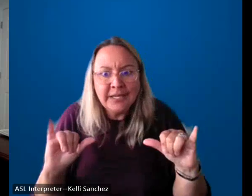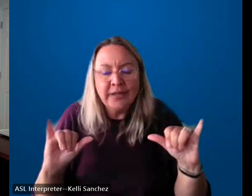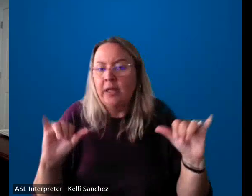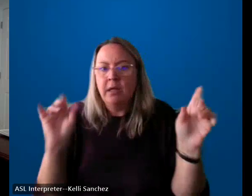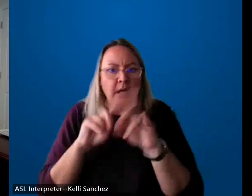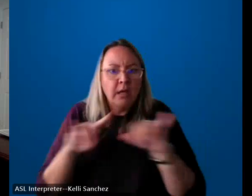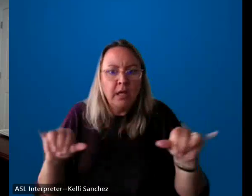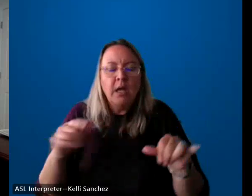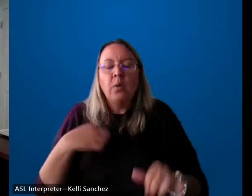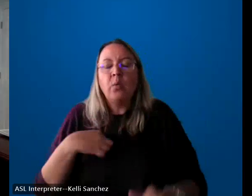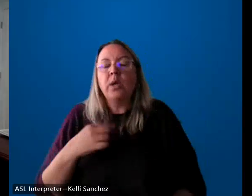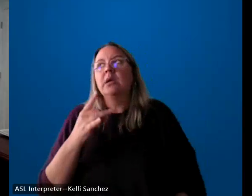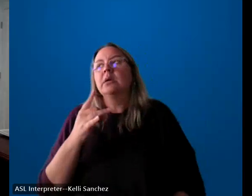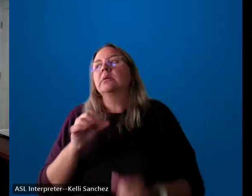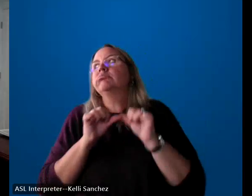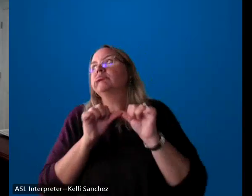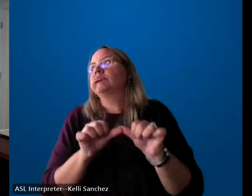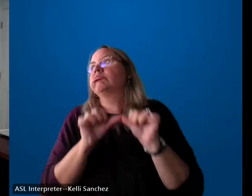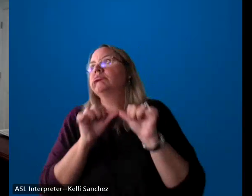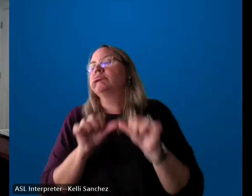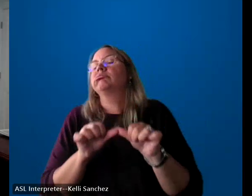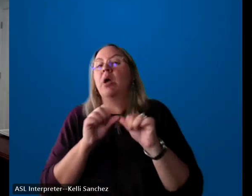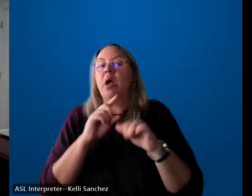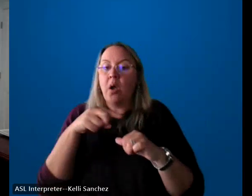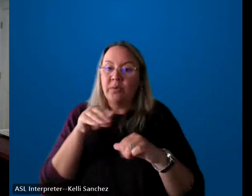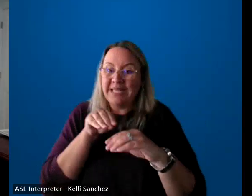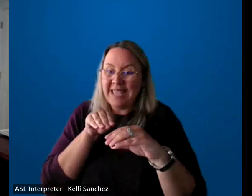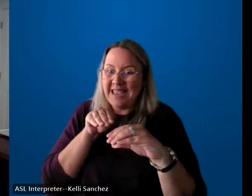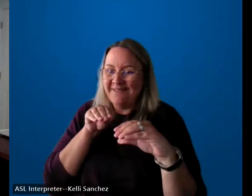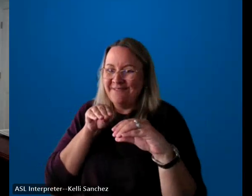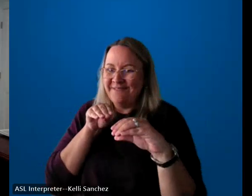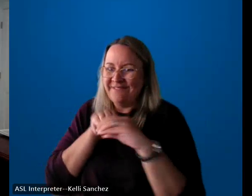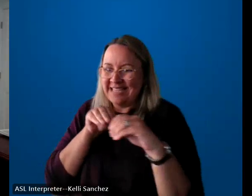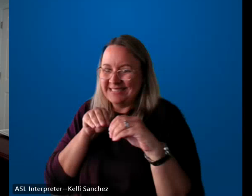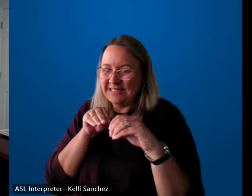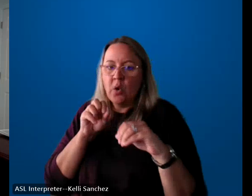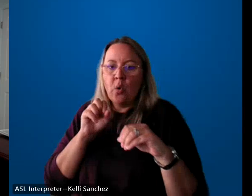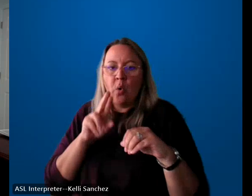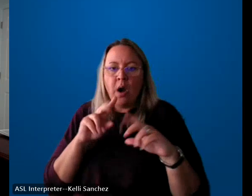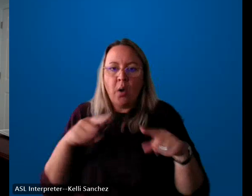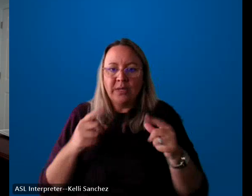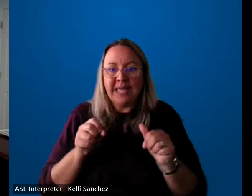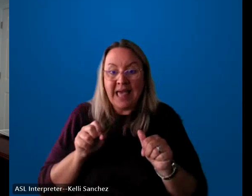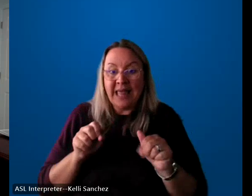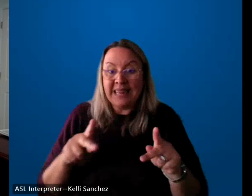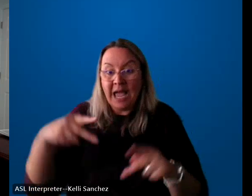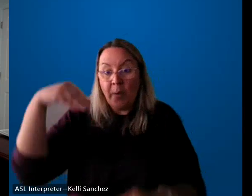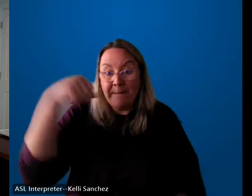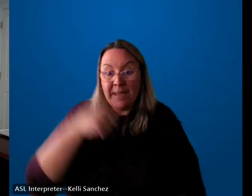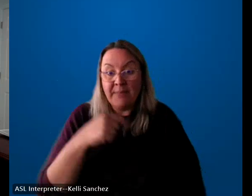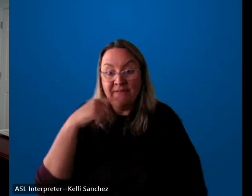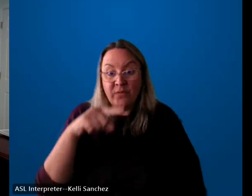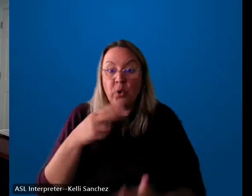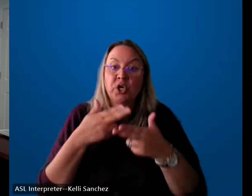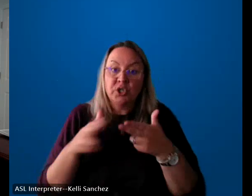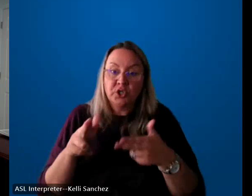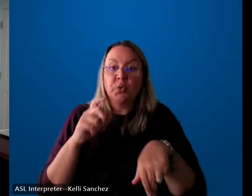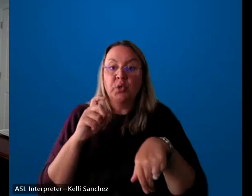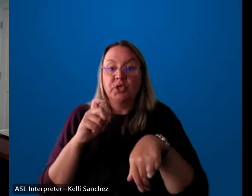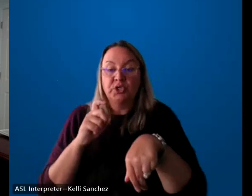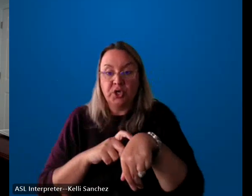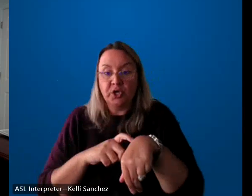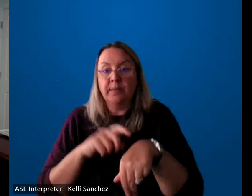and chronically only invest in and only allow payment for the short term acute